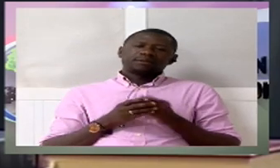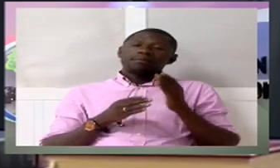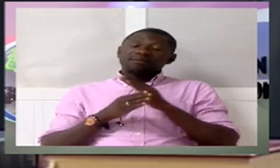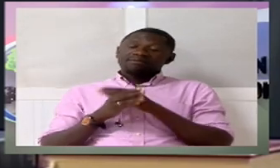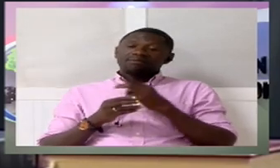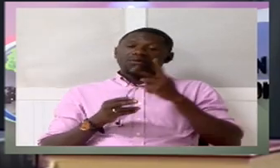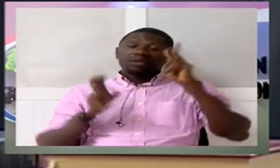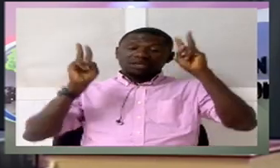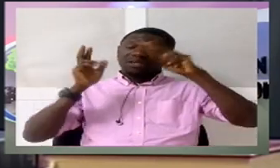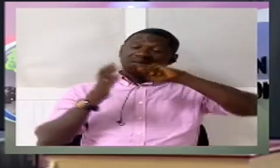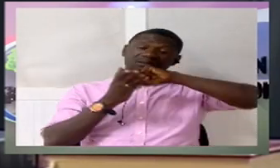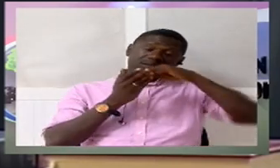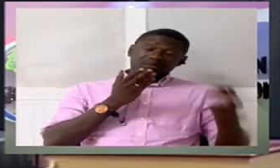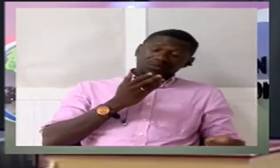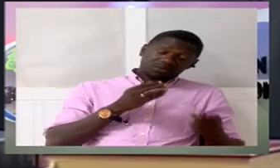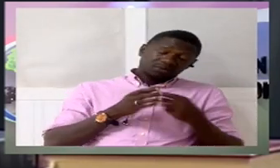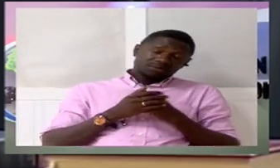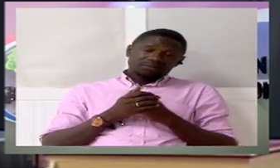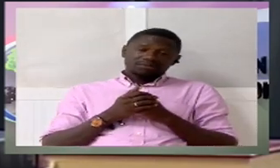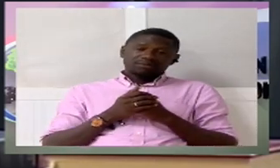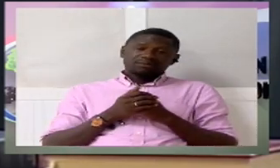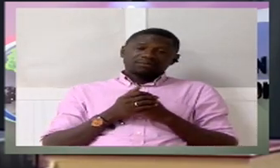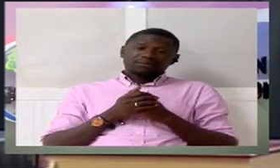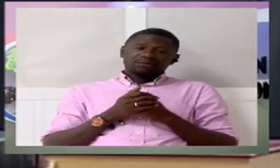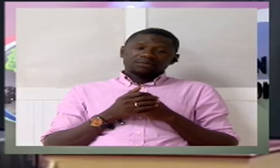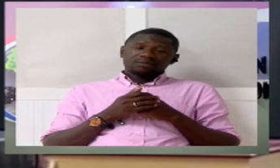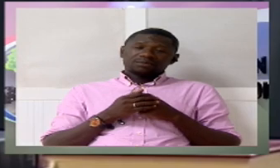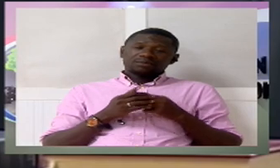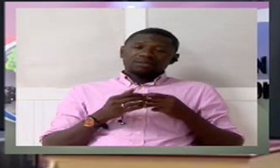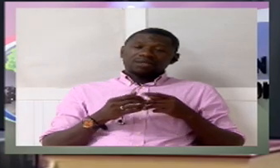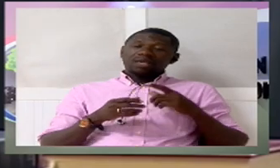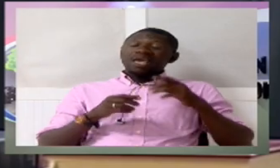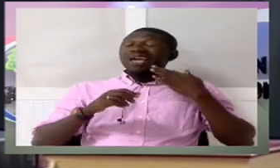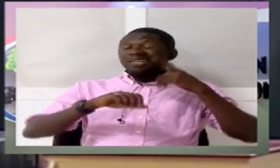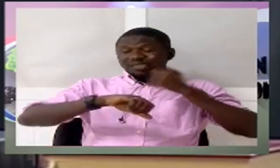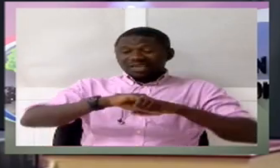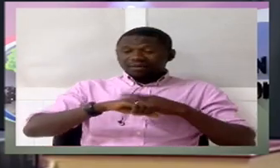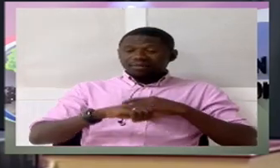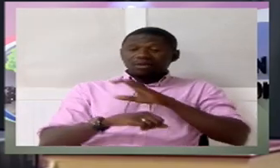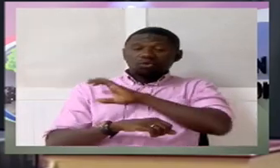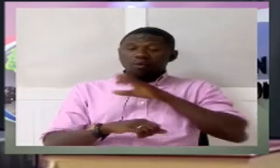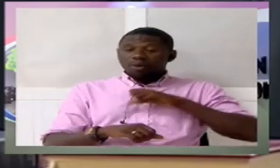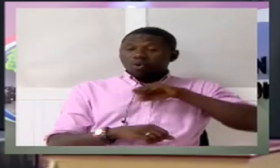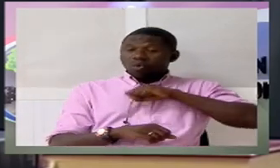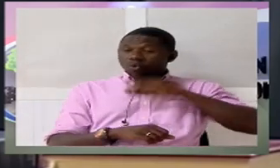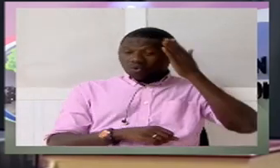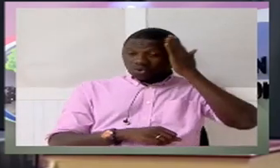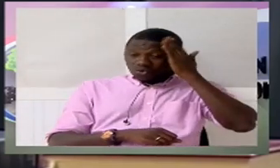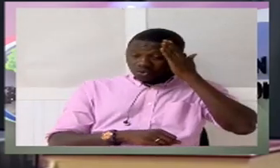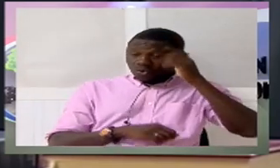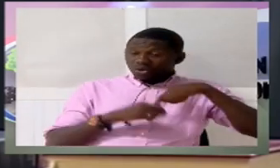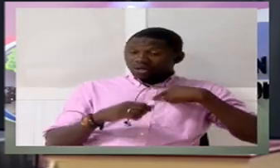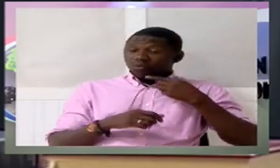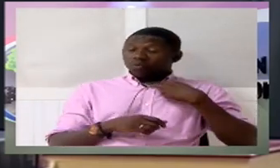removal. Janni Yaya Jammeh bola be banko kan. As soon as the landlords know. Ni ya ni kordatio ya